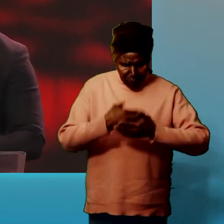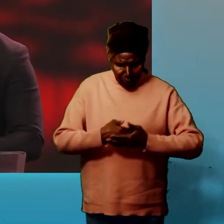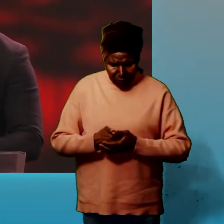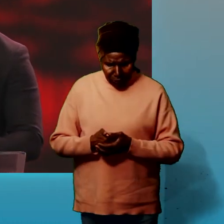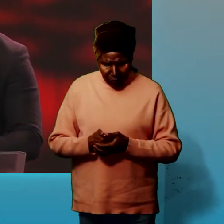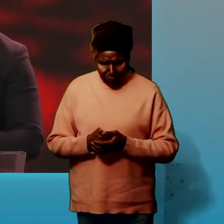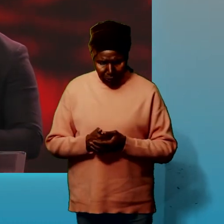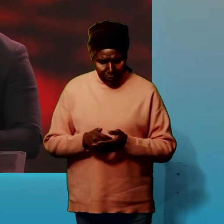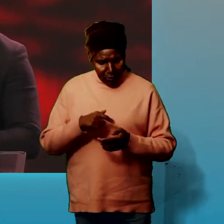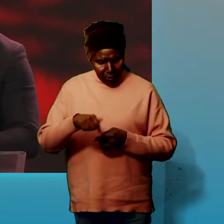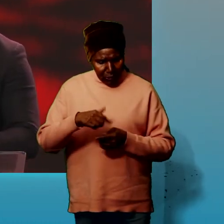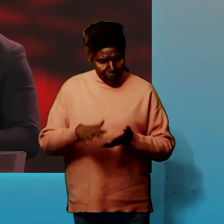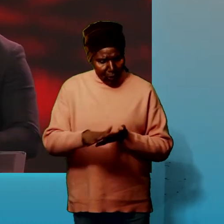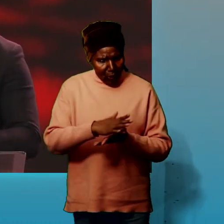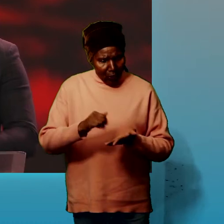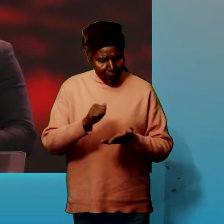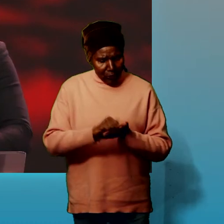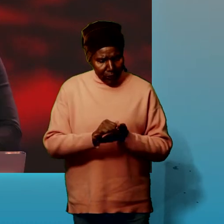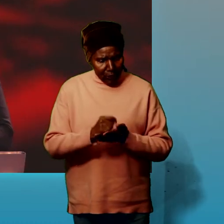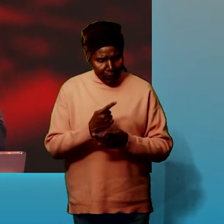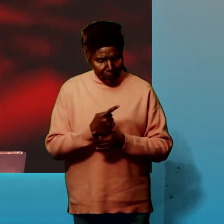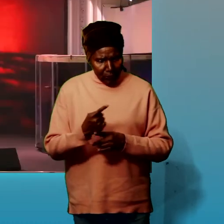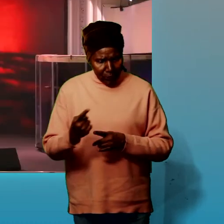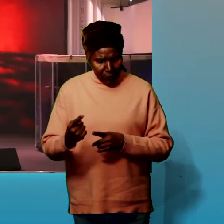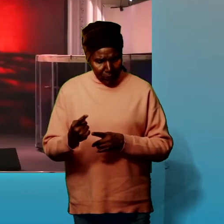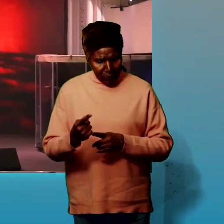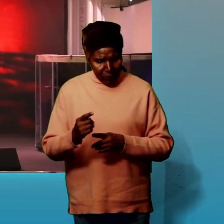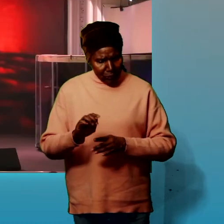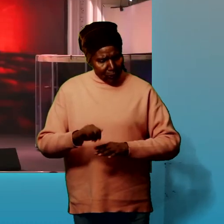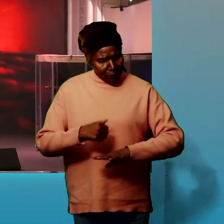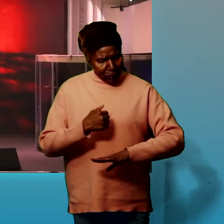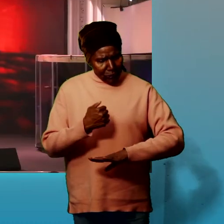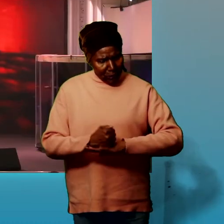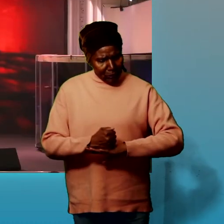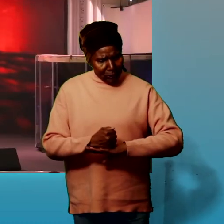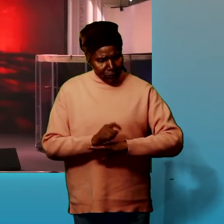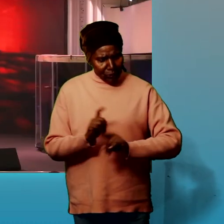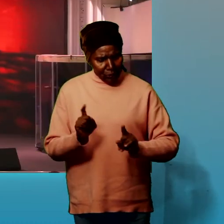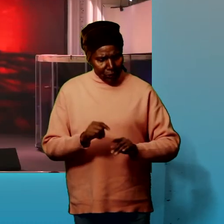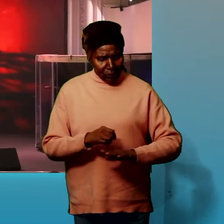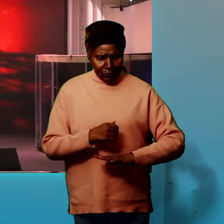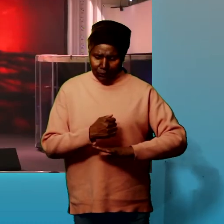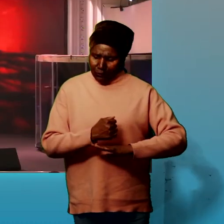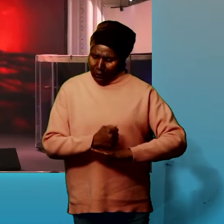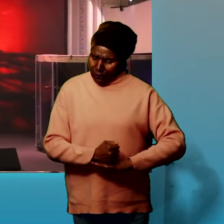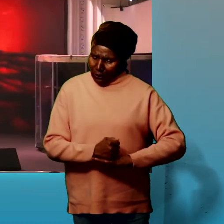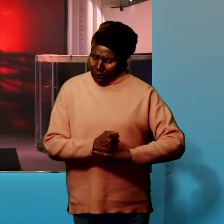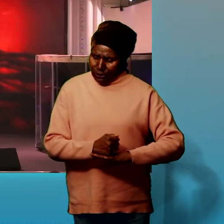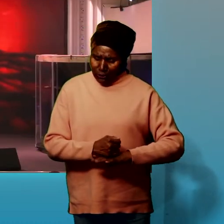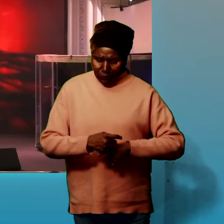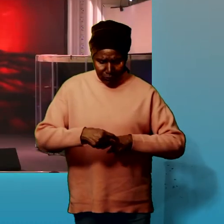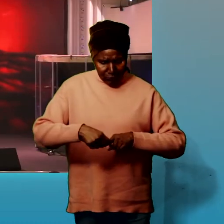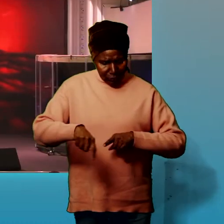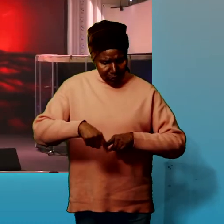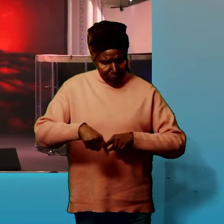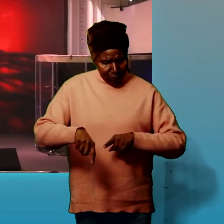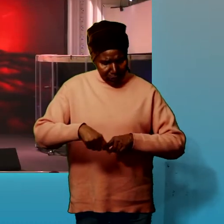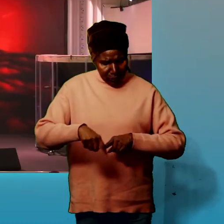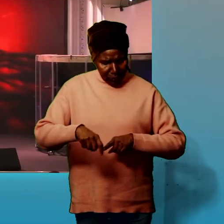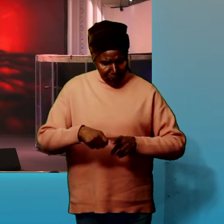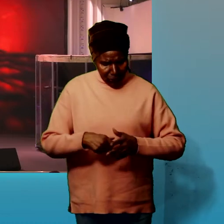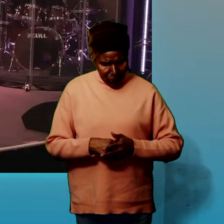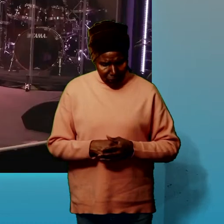Week, we're laying a foundation and a framework for the rest of the week that will unfold before